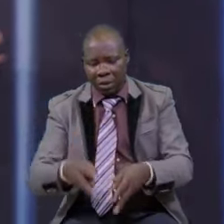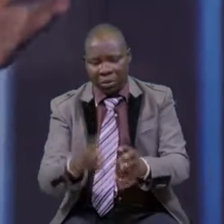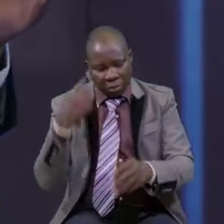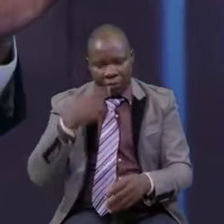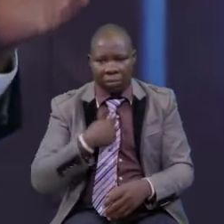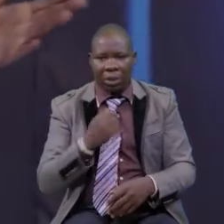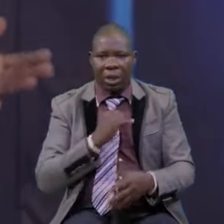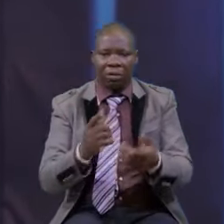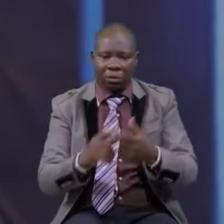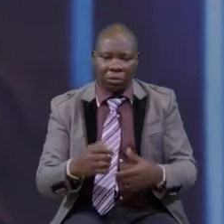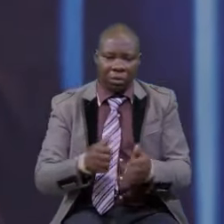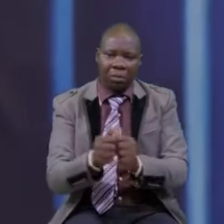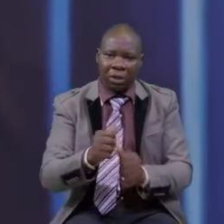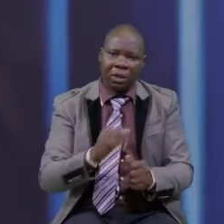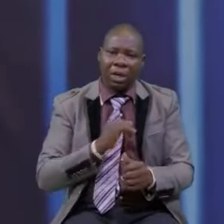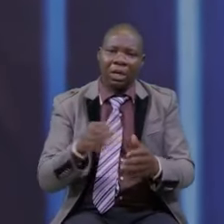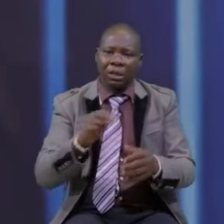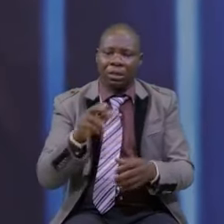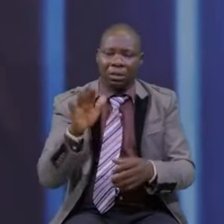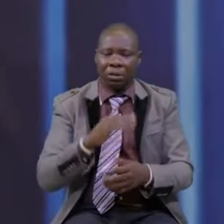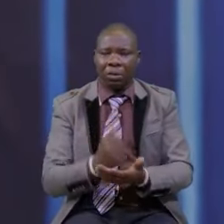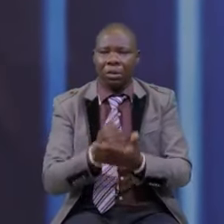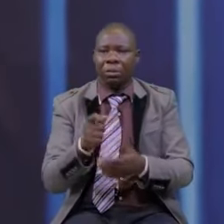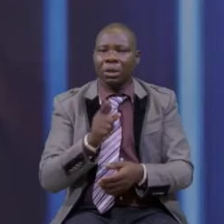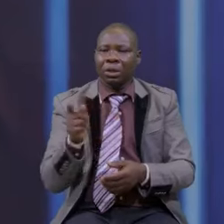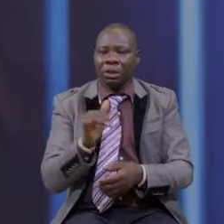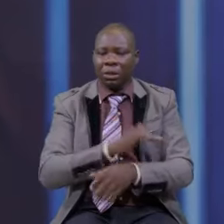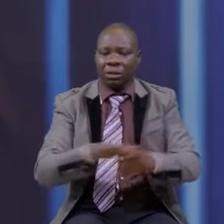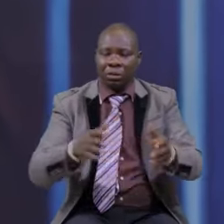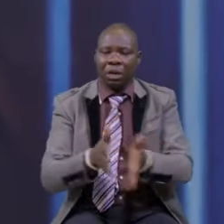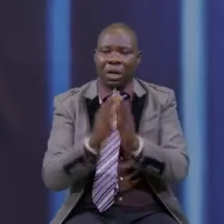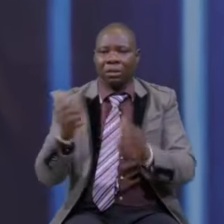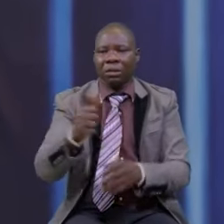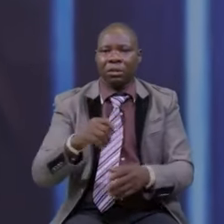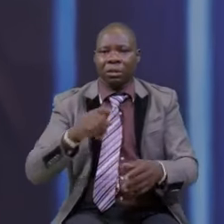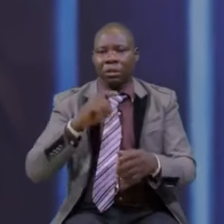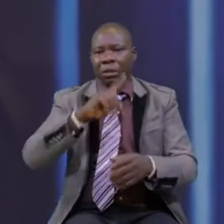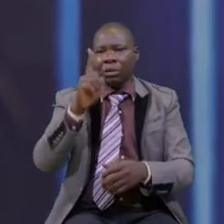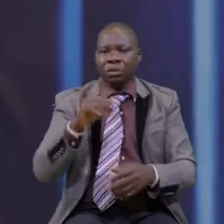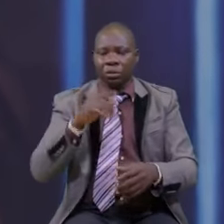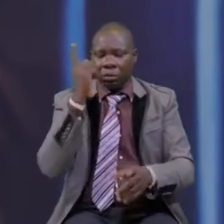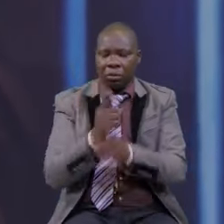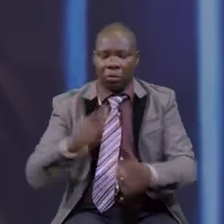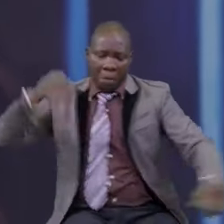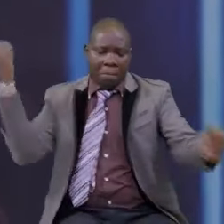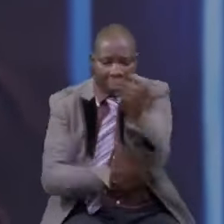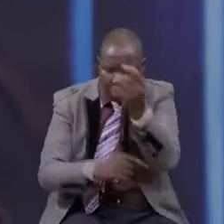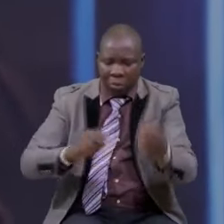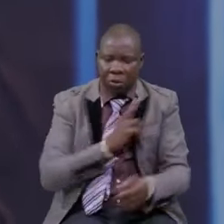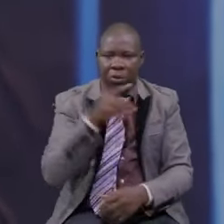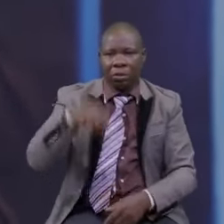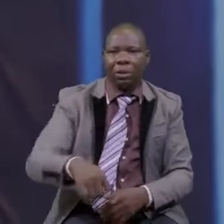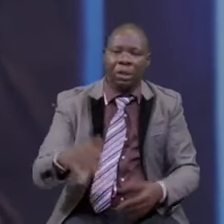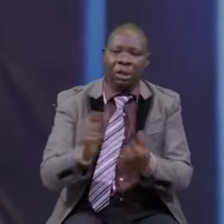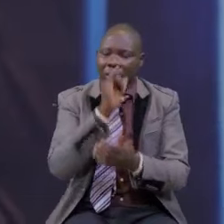your attention. Can you do? They don't ask us any question. They just beat us down. That's not the